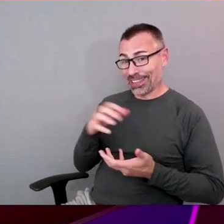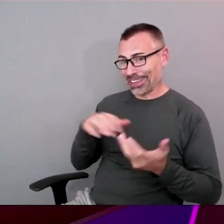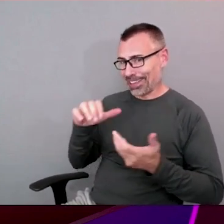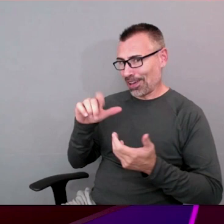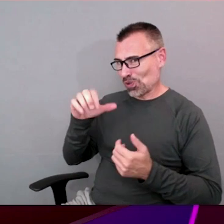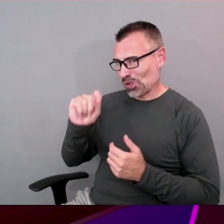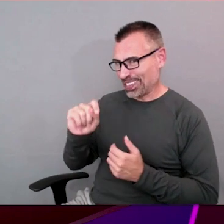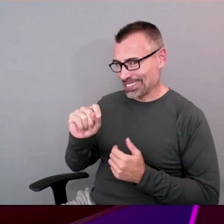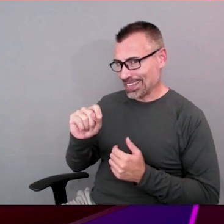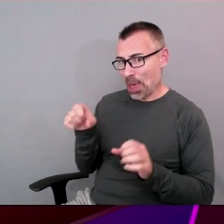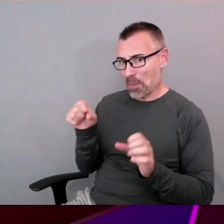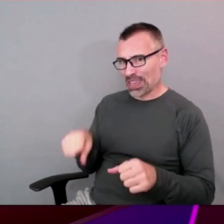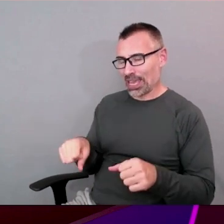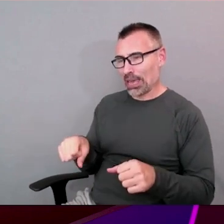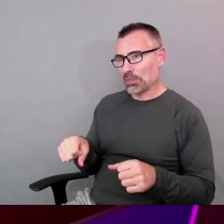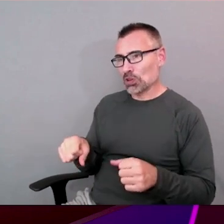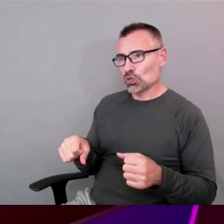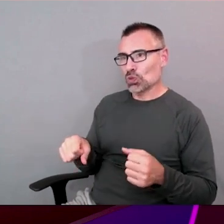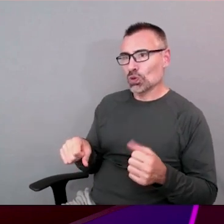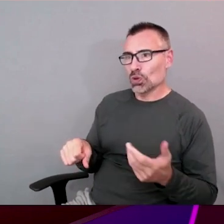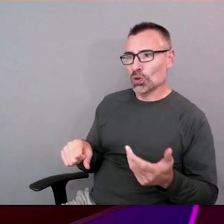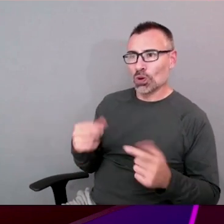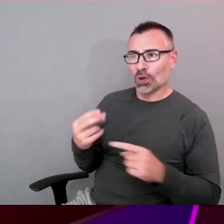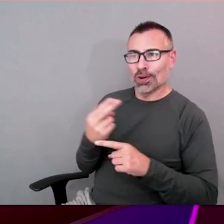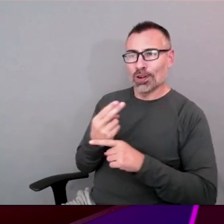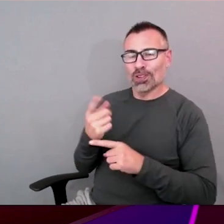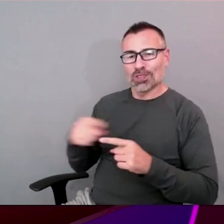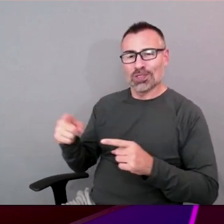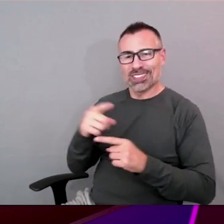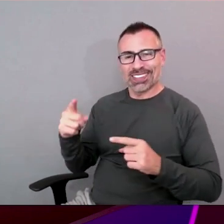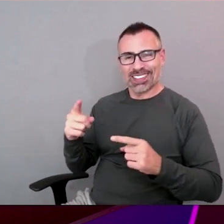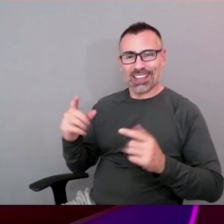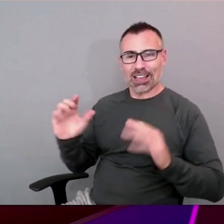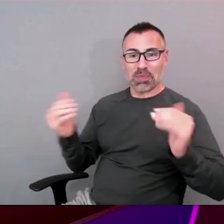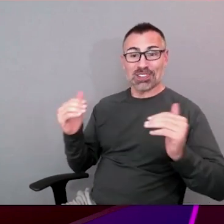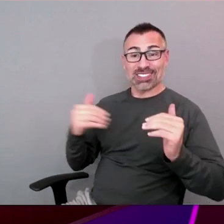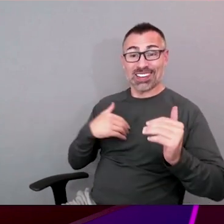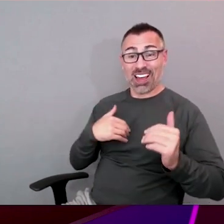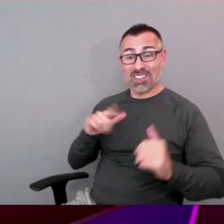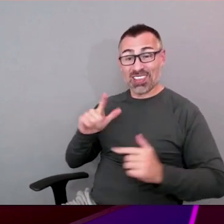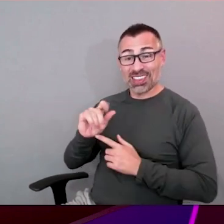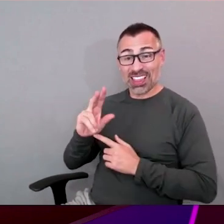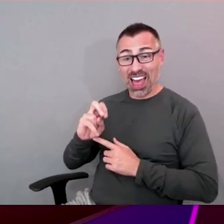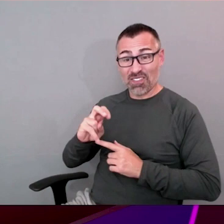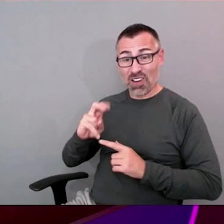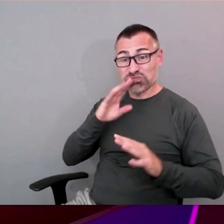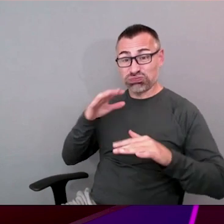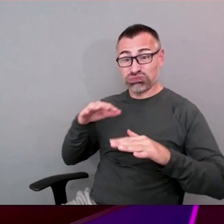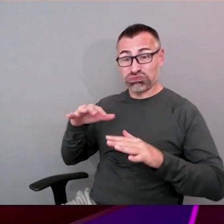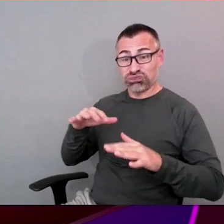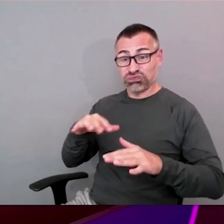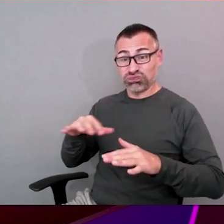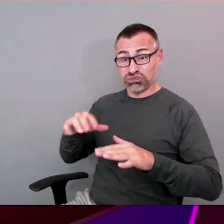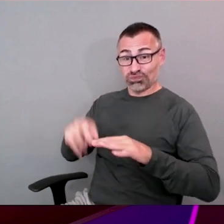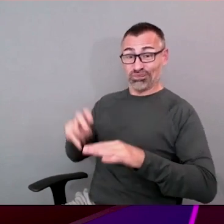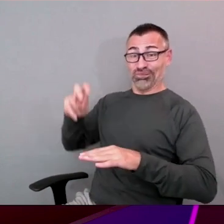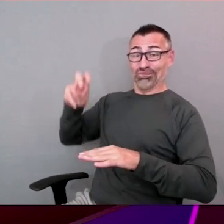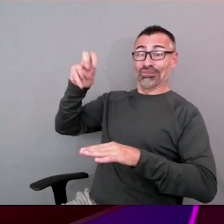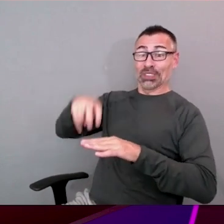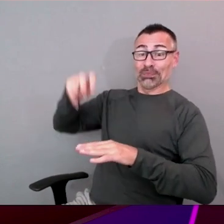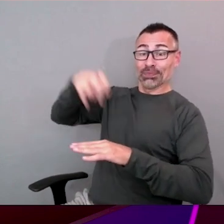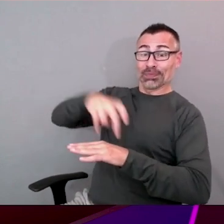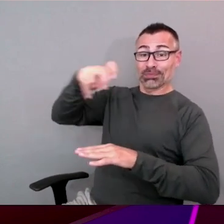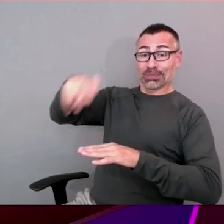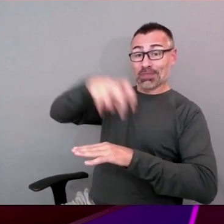able to, I use the analogy of jumping over lava. You put the dots together, figure out the video game you want, but jumping